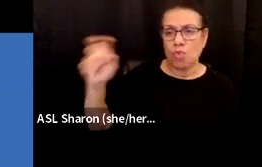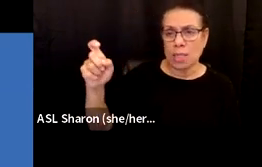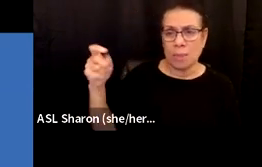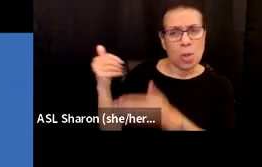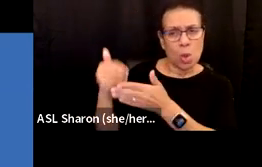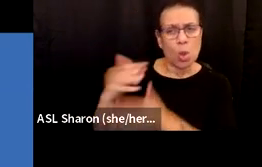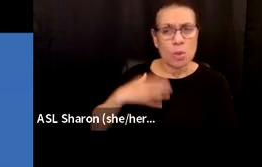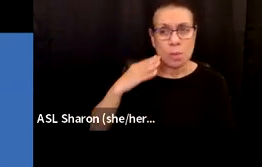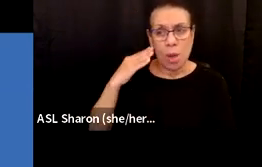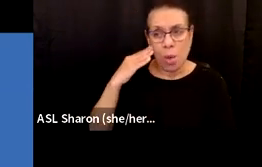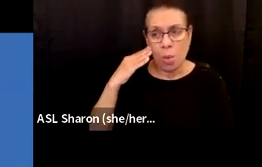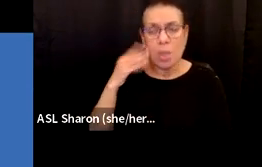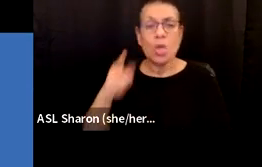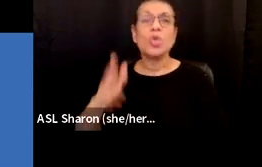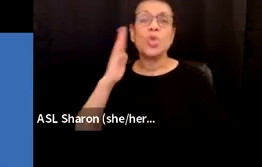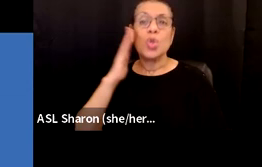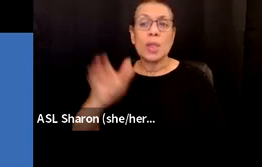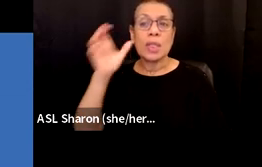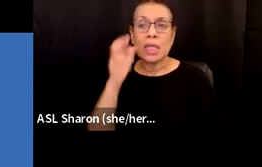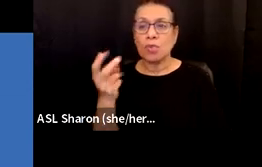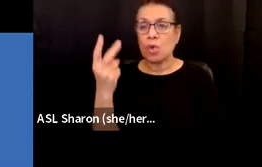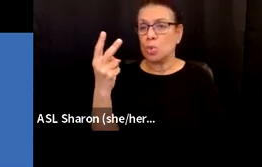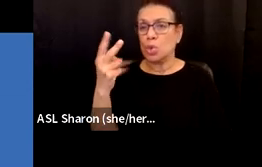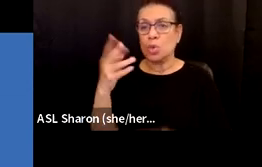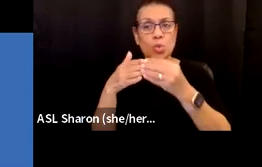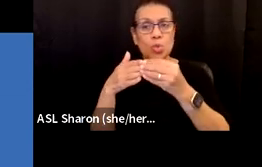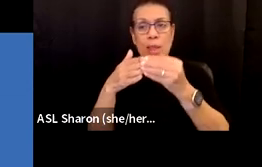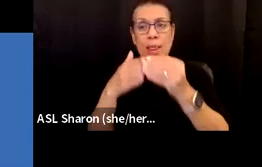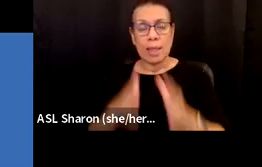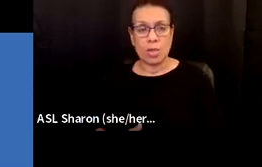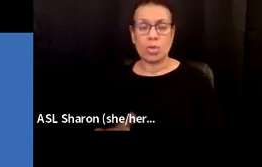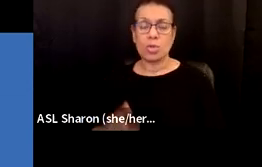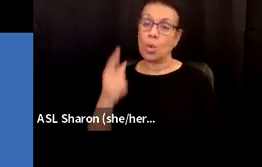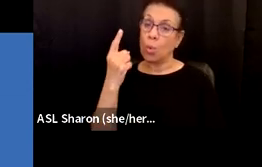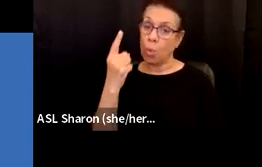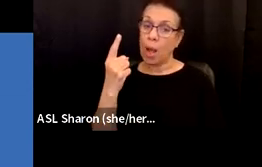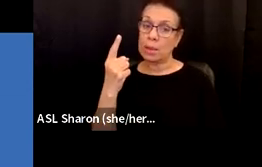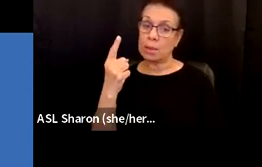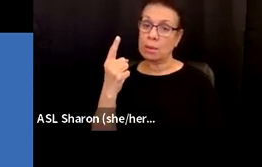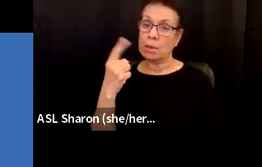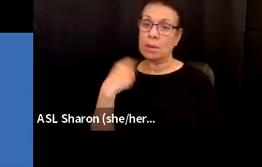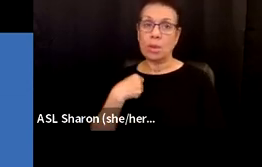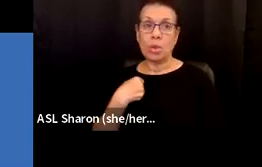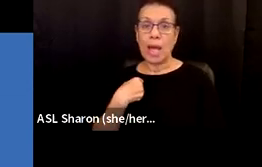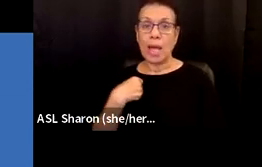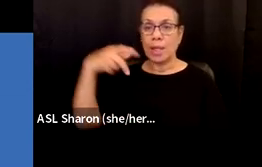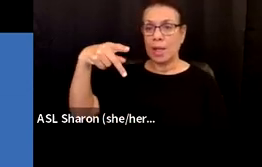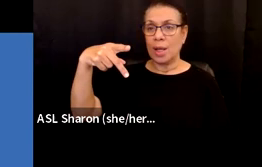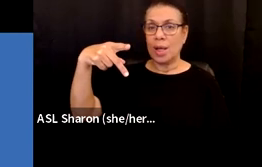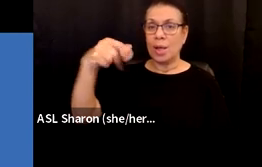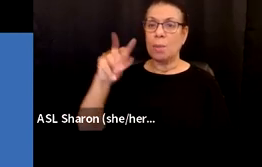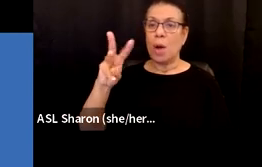um and you're gonna hear from two amazing leaders one who delivered us the posse scholar this